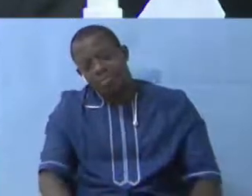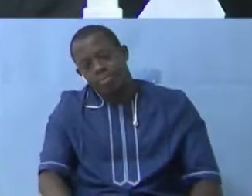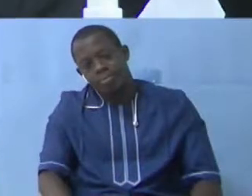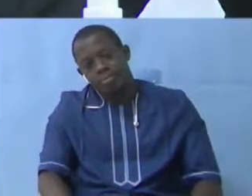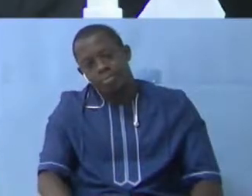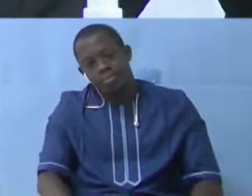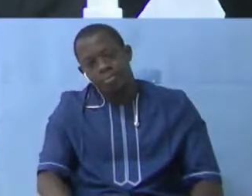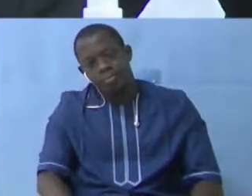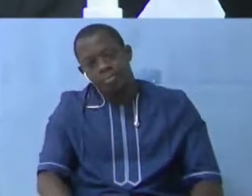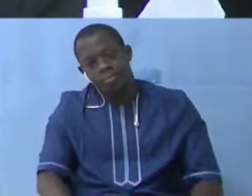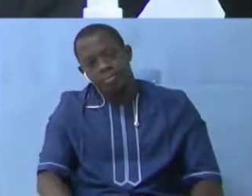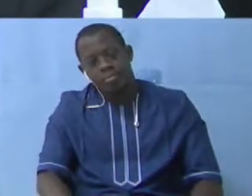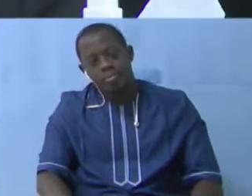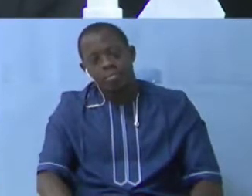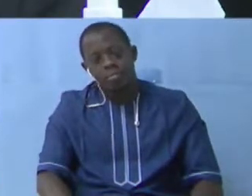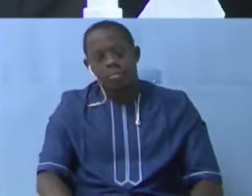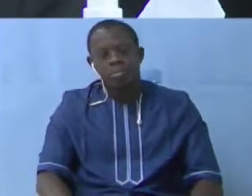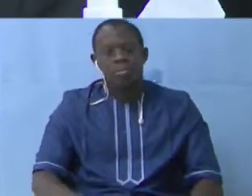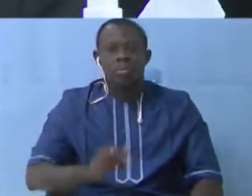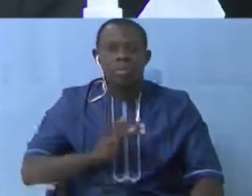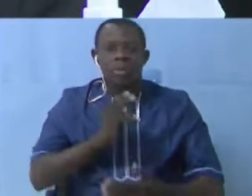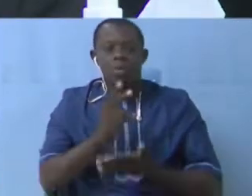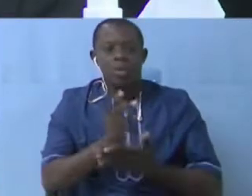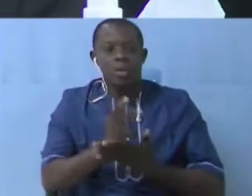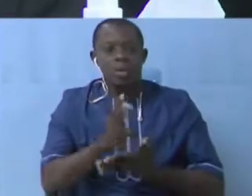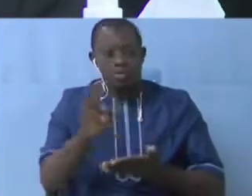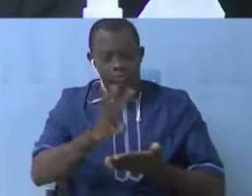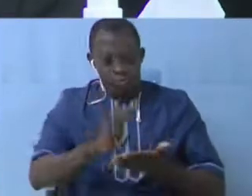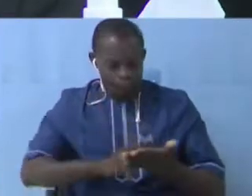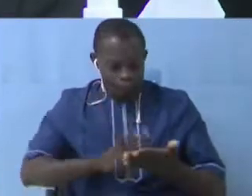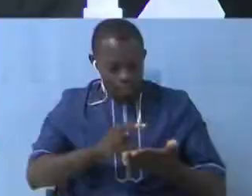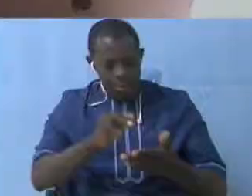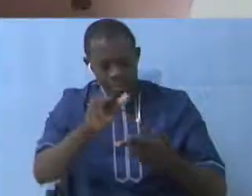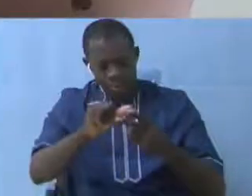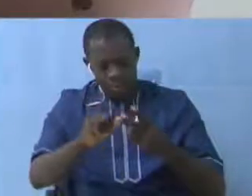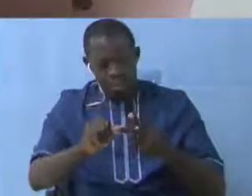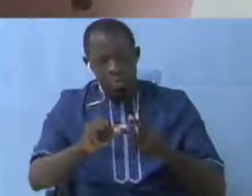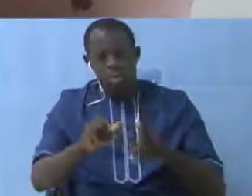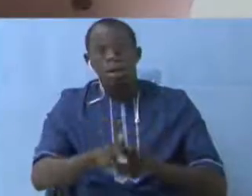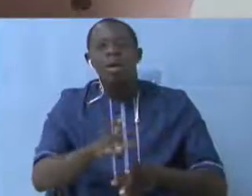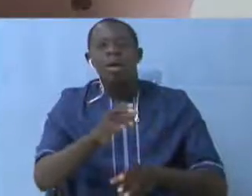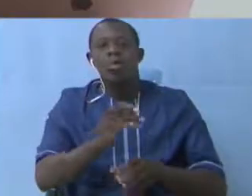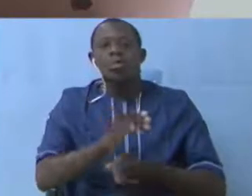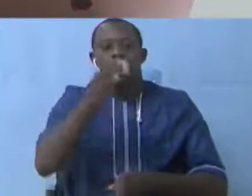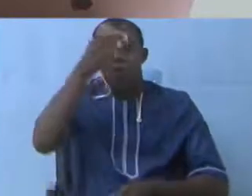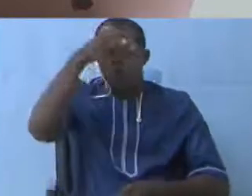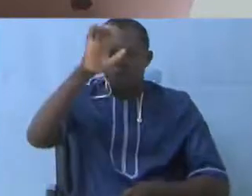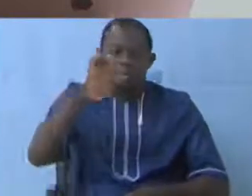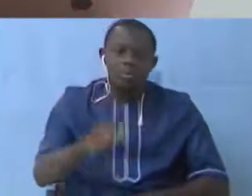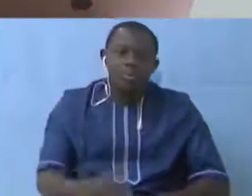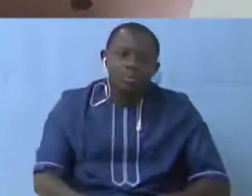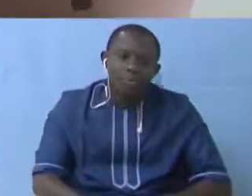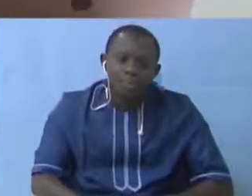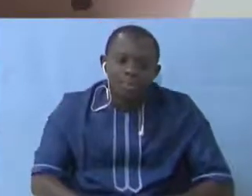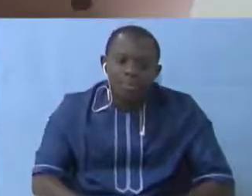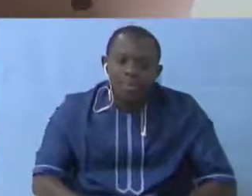Madam Witness, can you read that section out for this commission? Seede bi di nga mëna jàng fànn boobu ci commission bi ñu